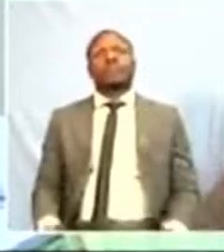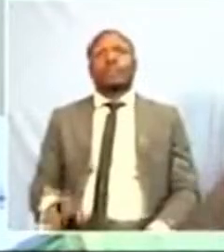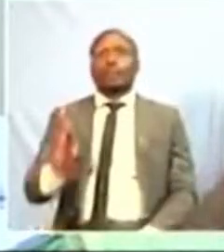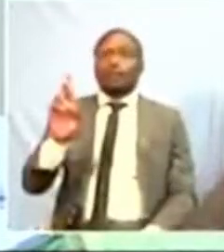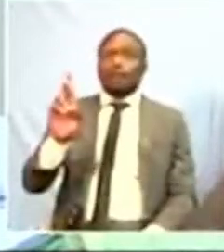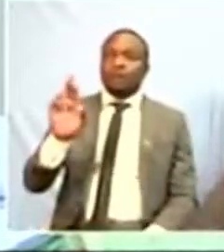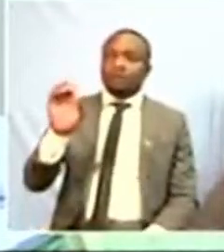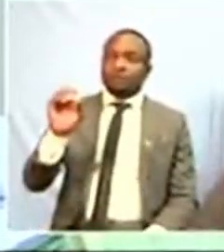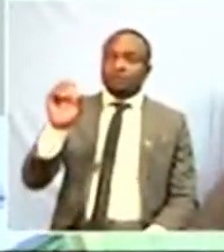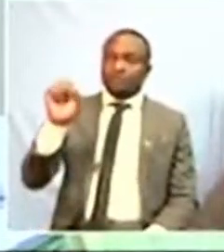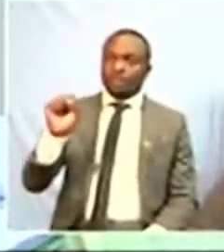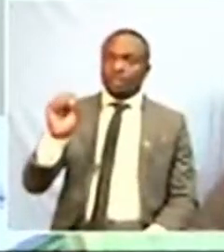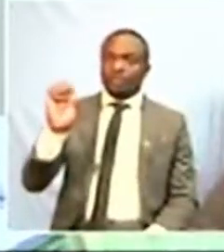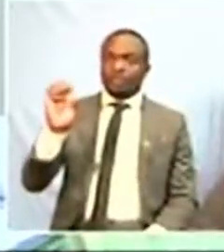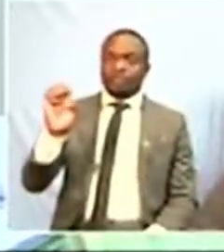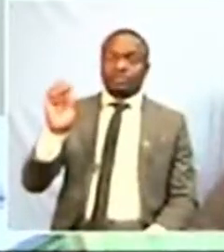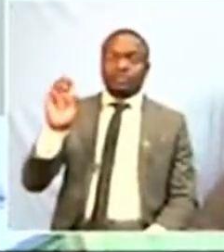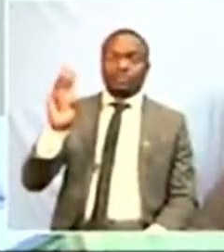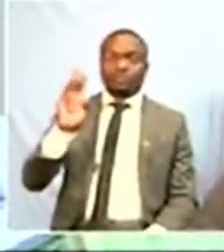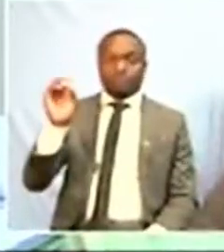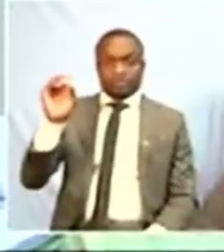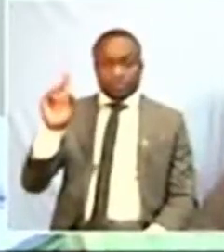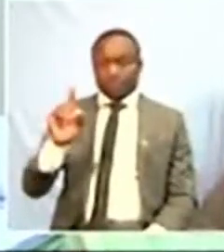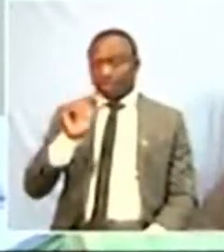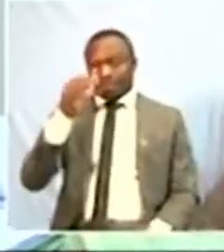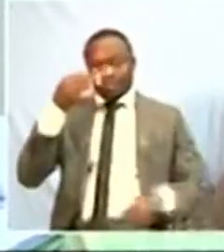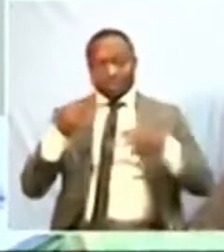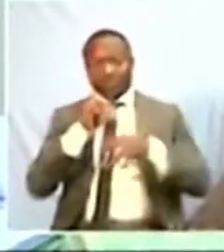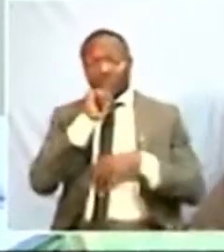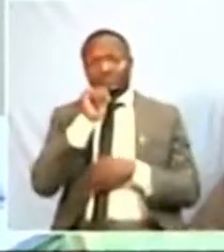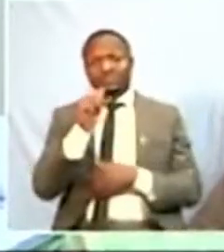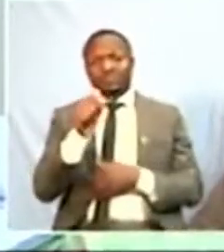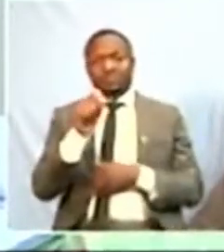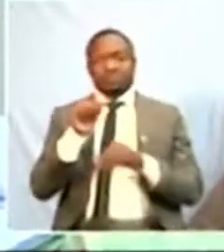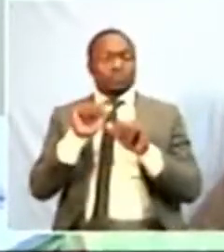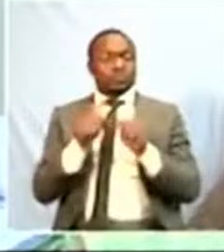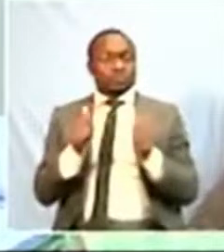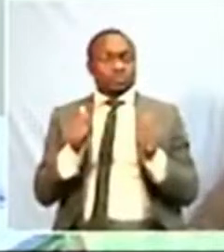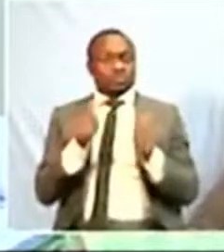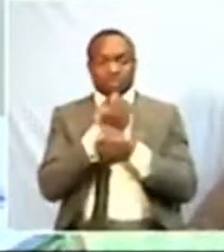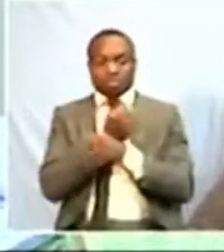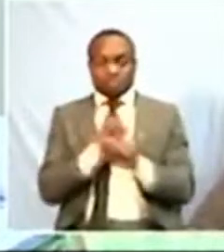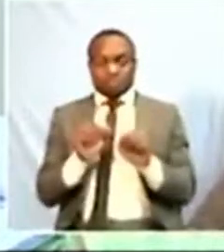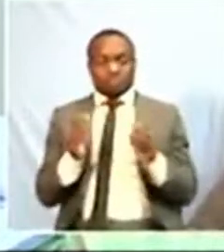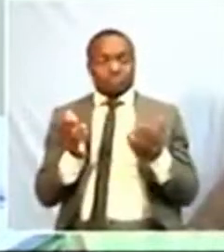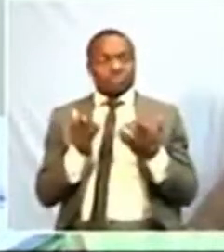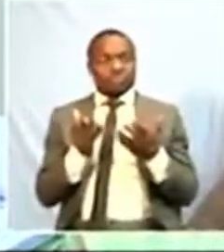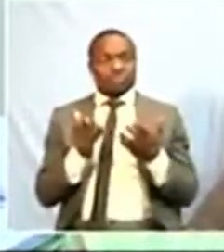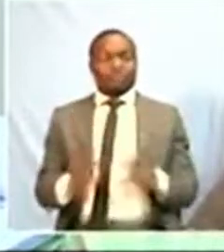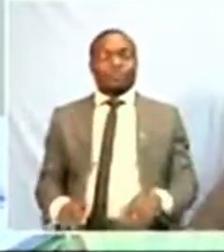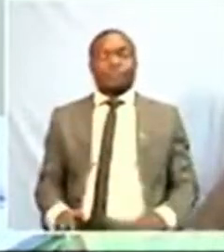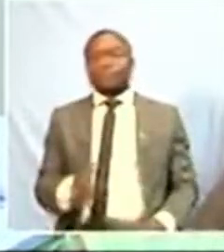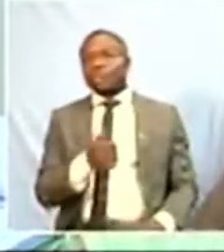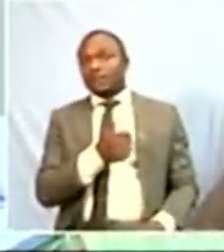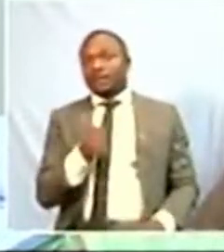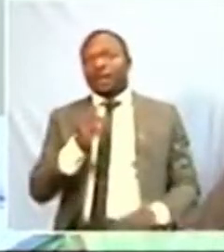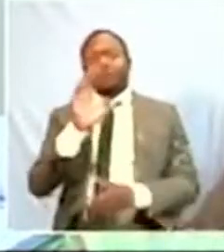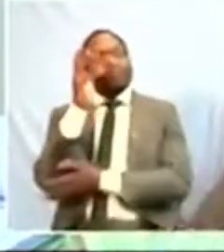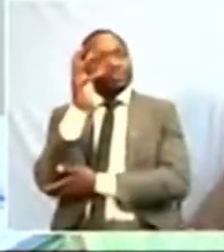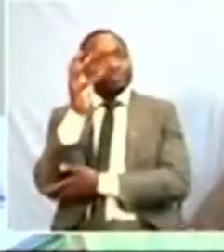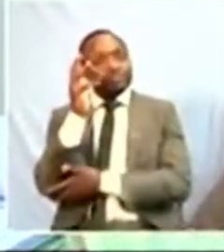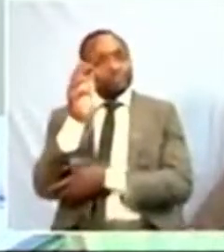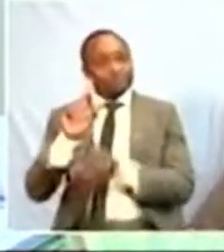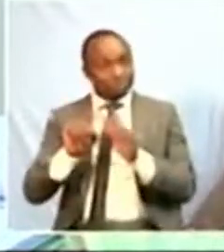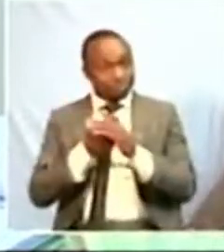Rosewood, if it is not well, it's not cured, any wood will